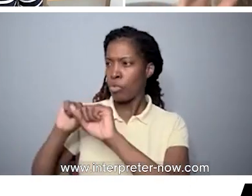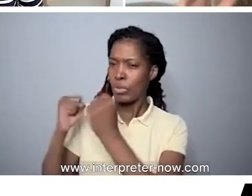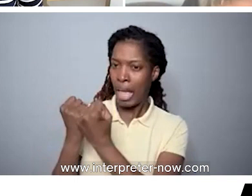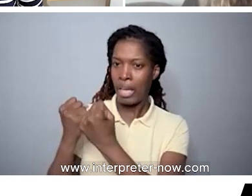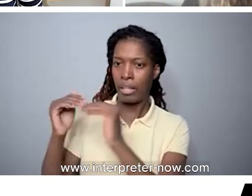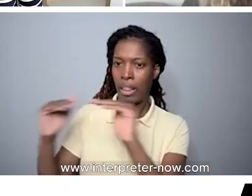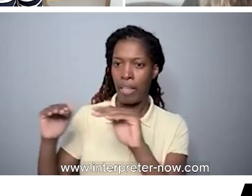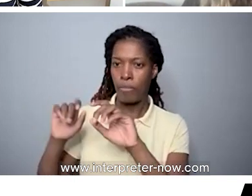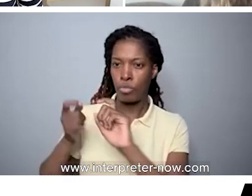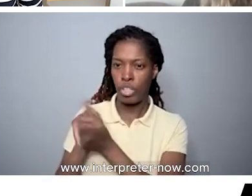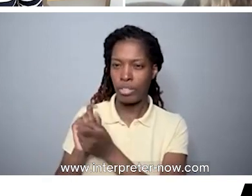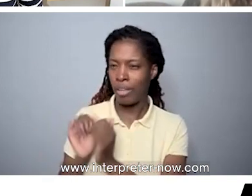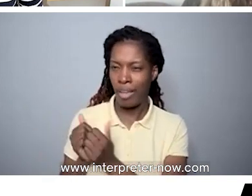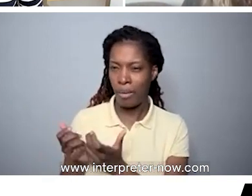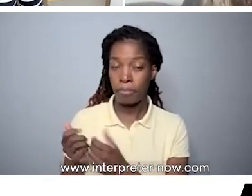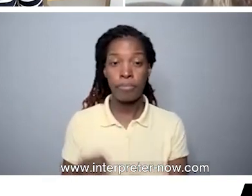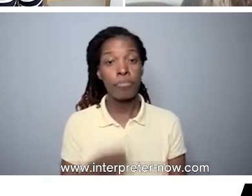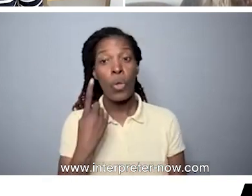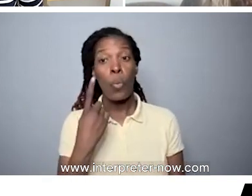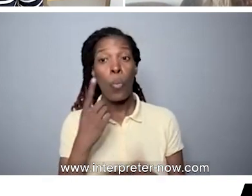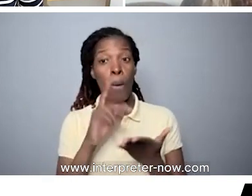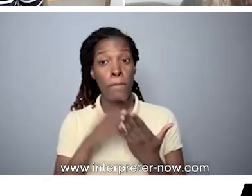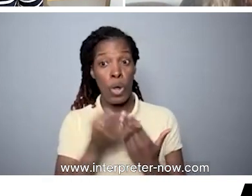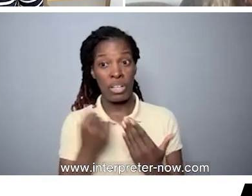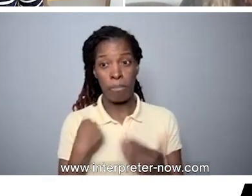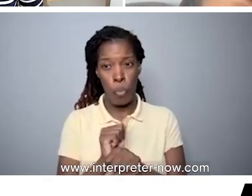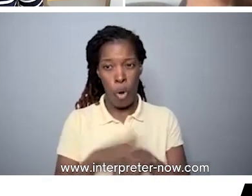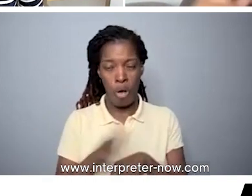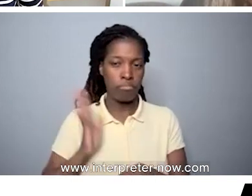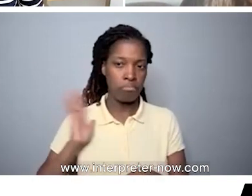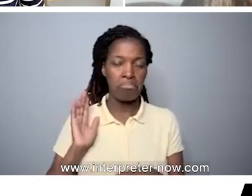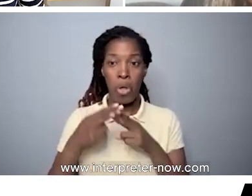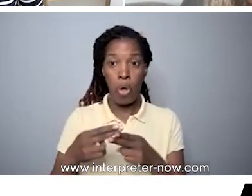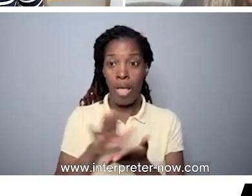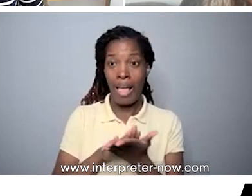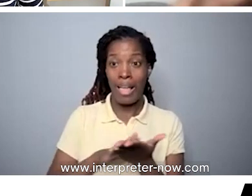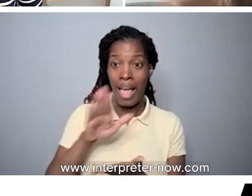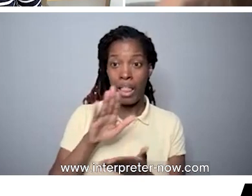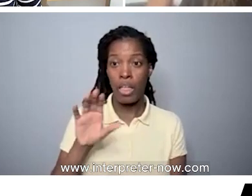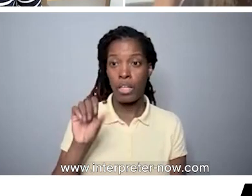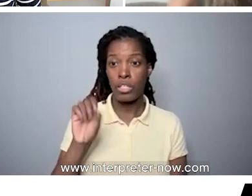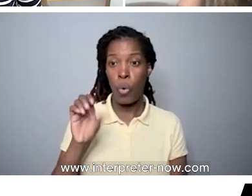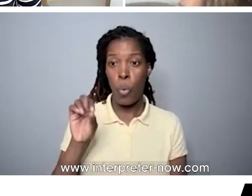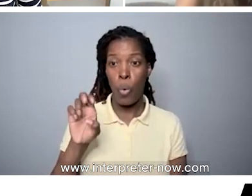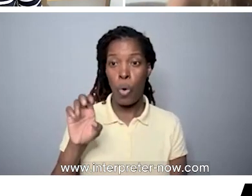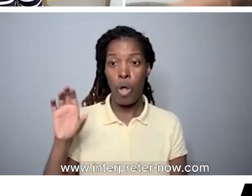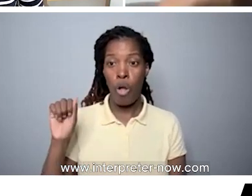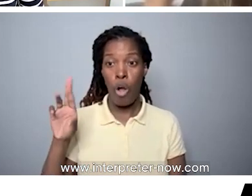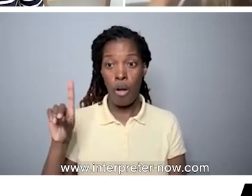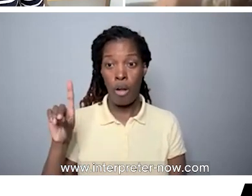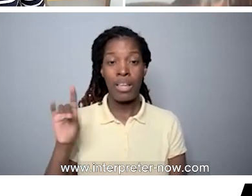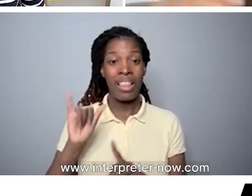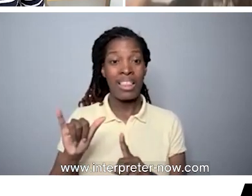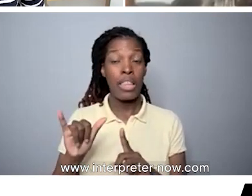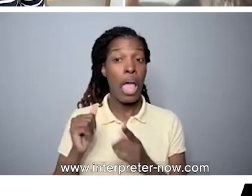just over 3 years was credited with improving college graduation rates in the US by a point and a half. And like, that's the idea, right?